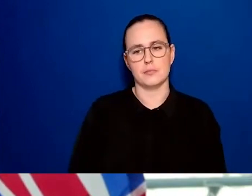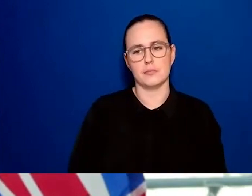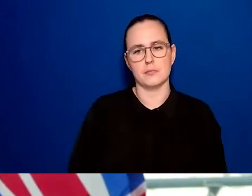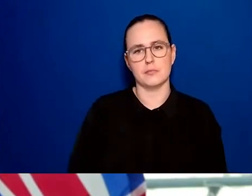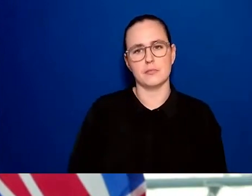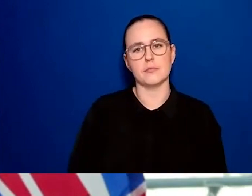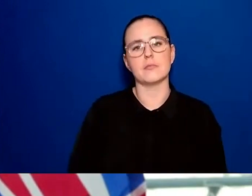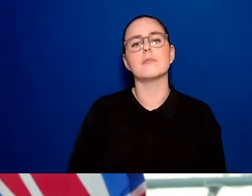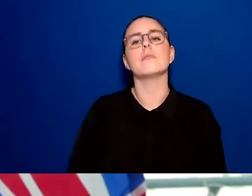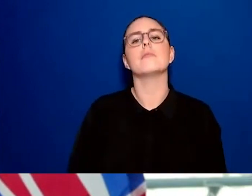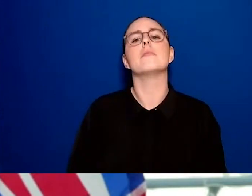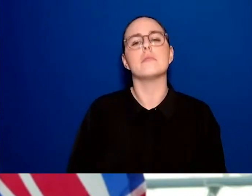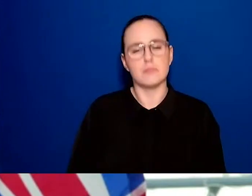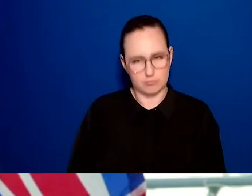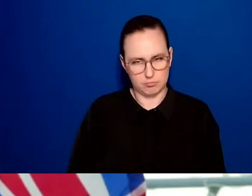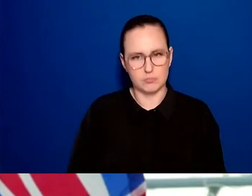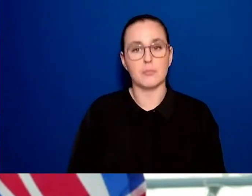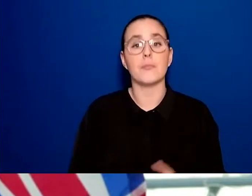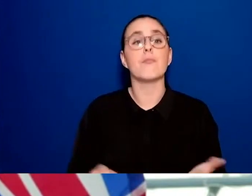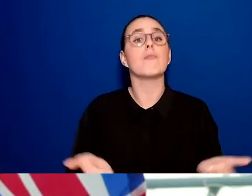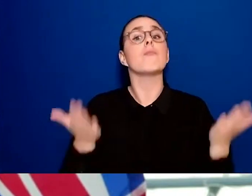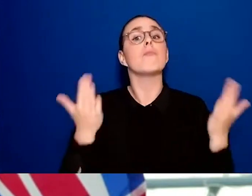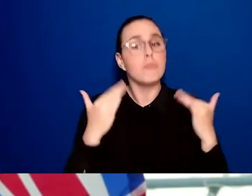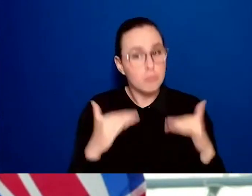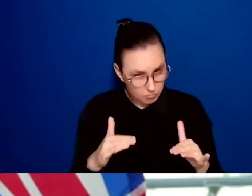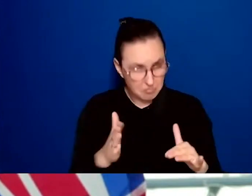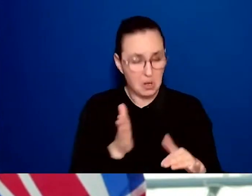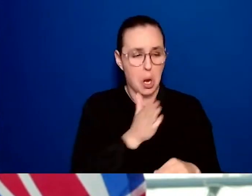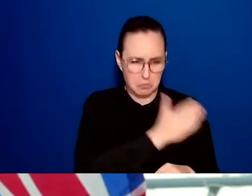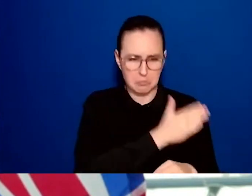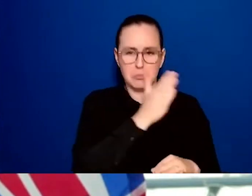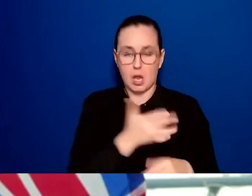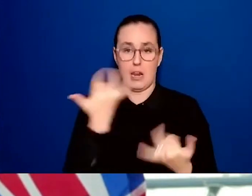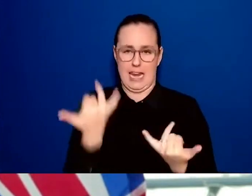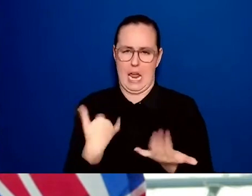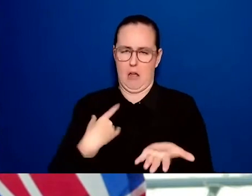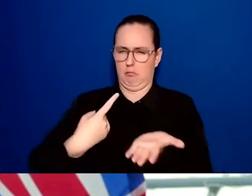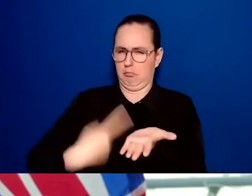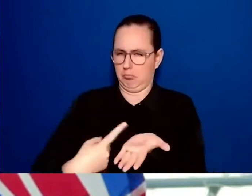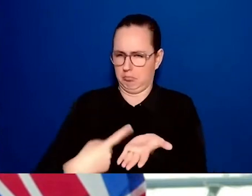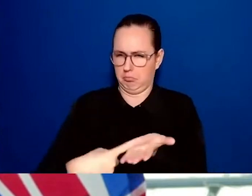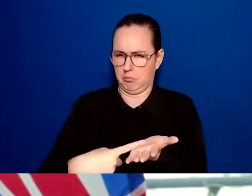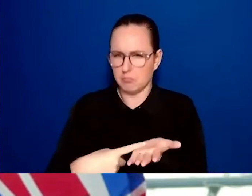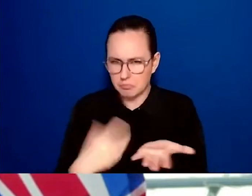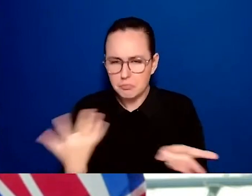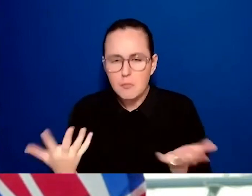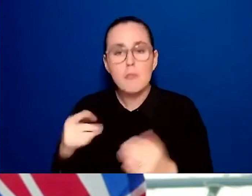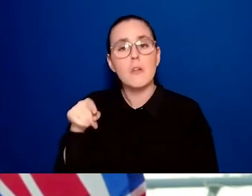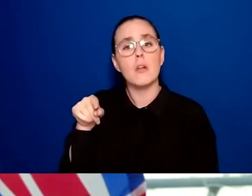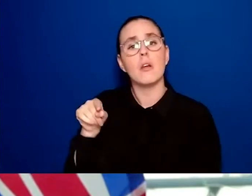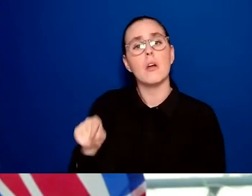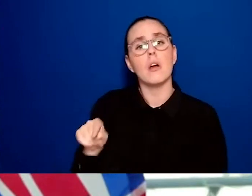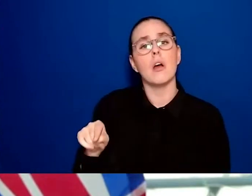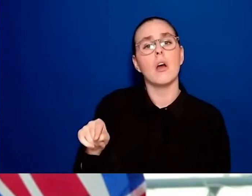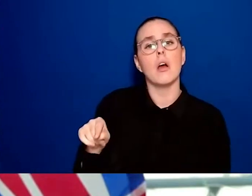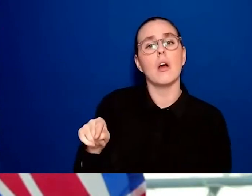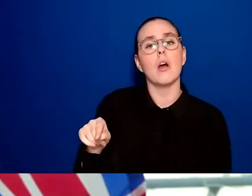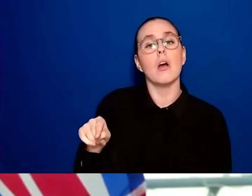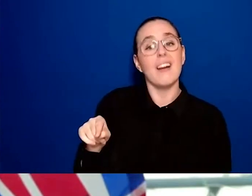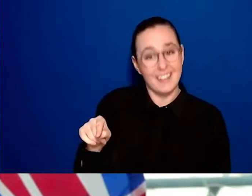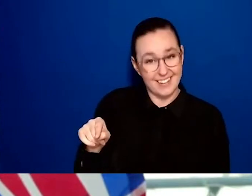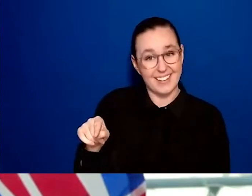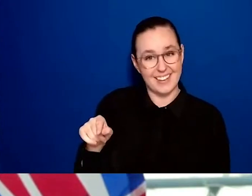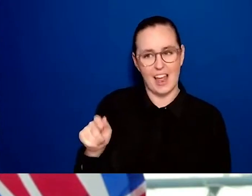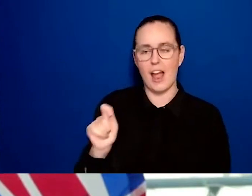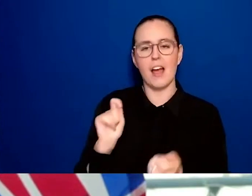The third thing that we're talking about today, as we've done with people who work in long-term care, we're also making changes to the vaccine